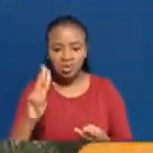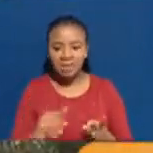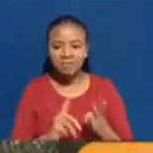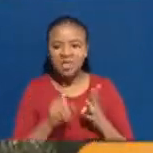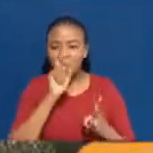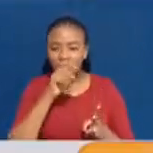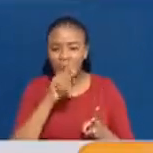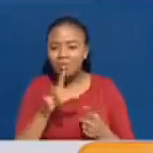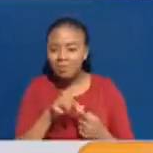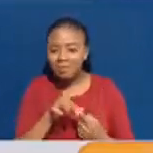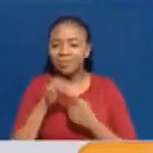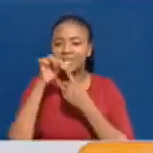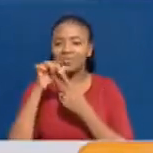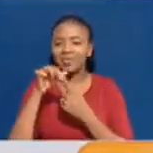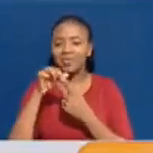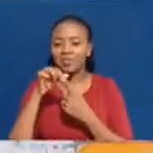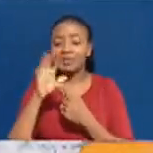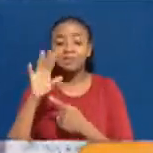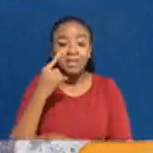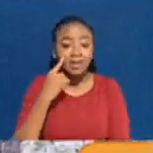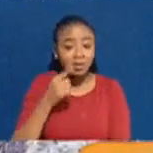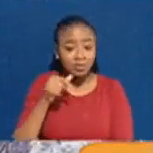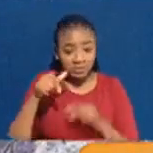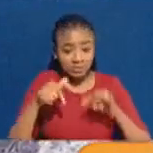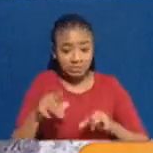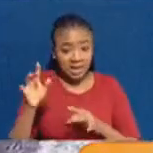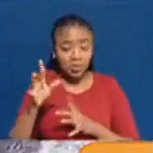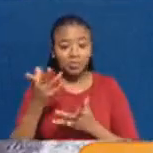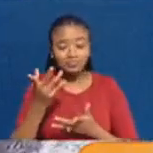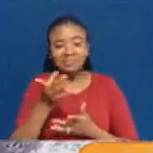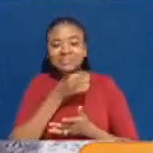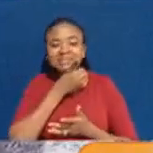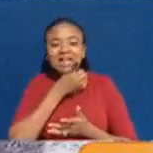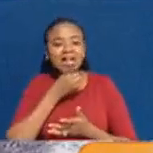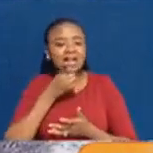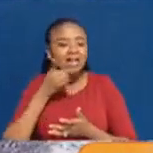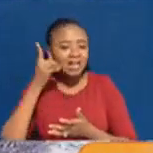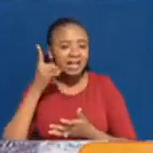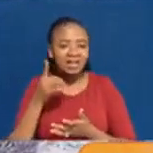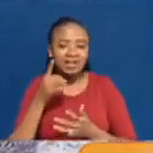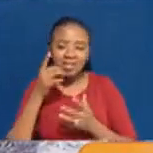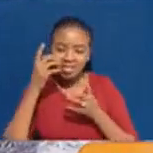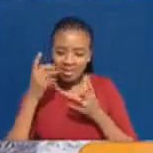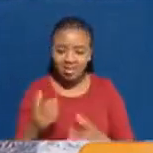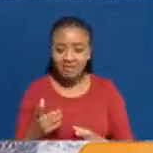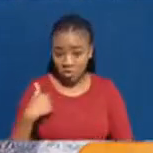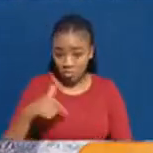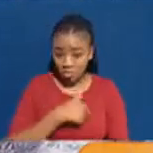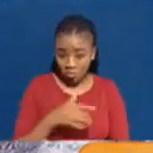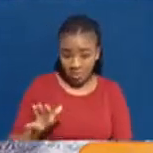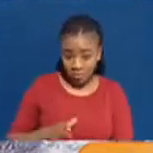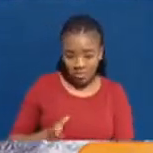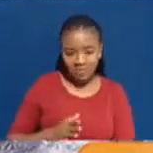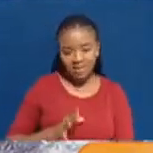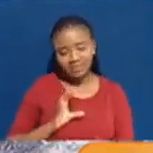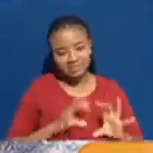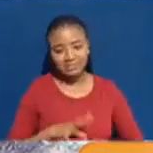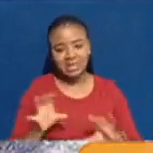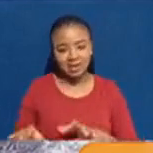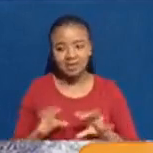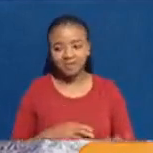and aquaculture. Ukiangalia kiangazi yenye tuko nayo hapa kwa saizi, tuko na shida sana kama wamama. Inatuchukua muda